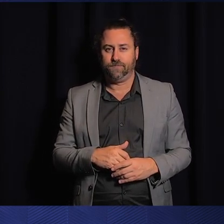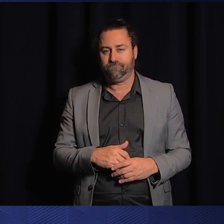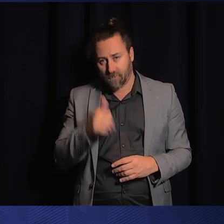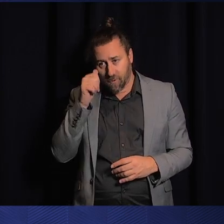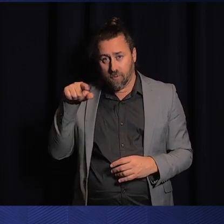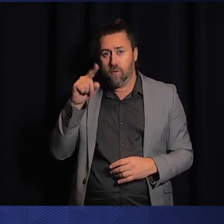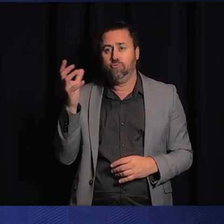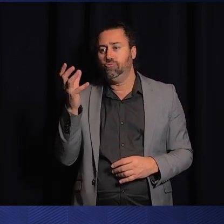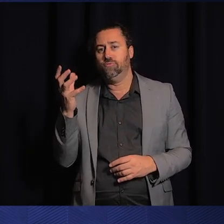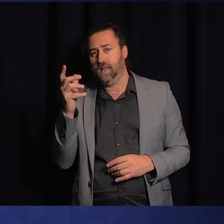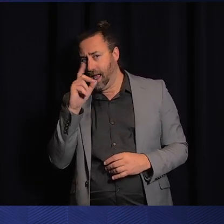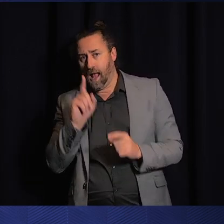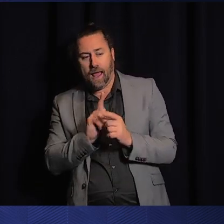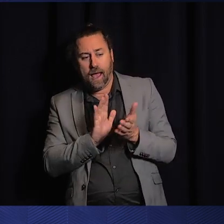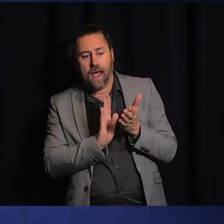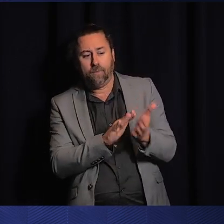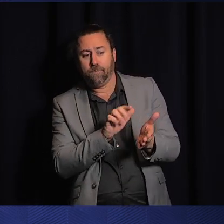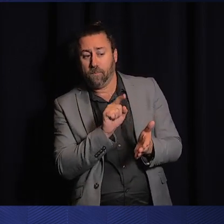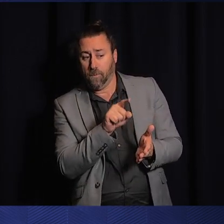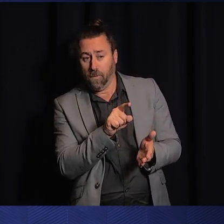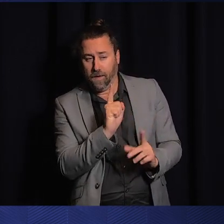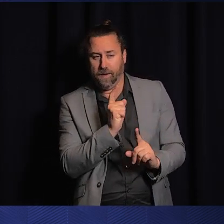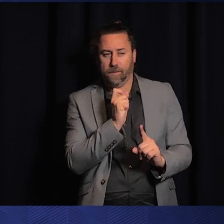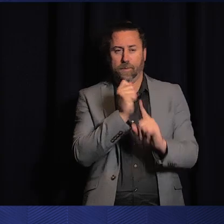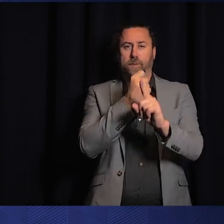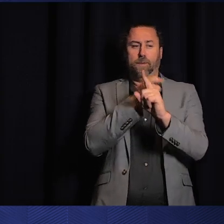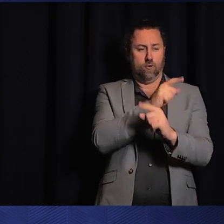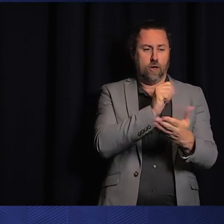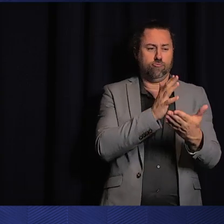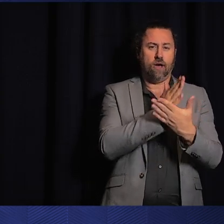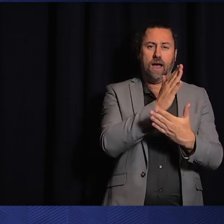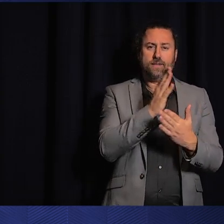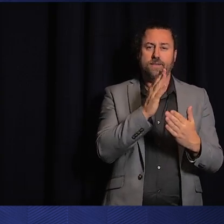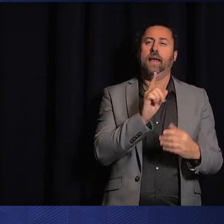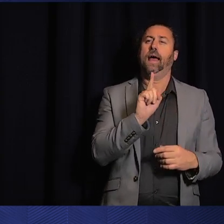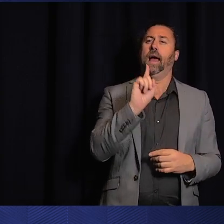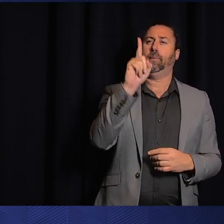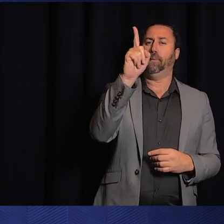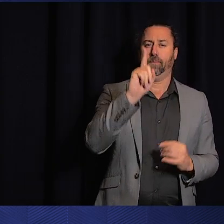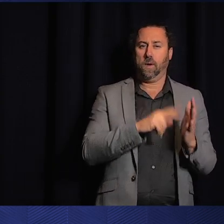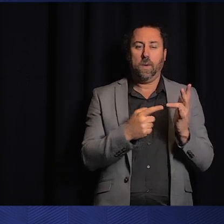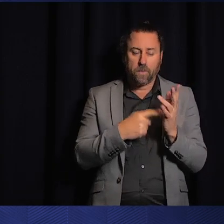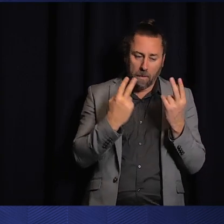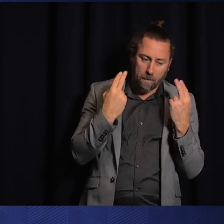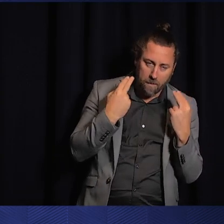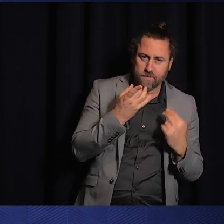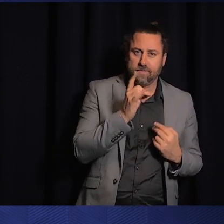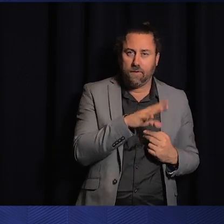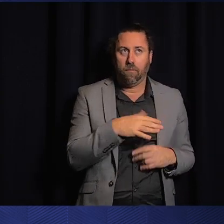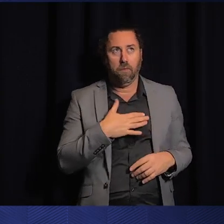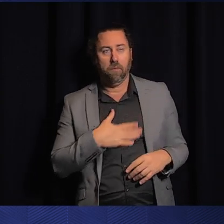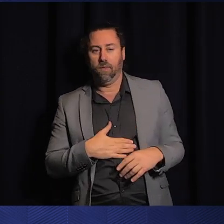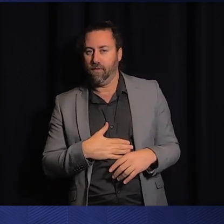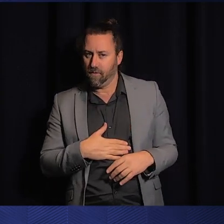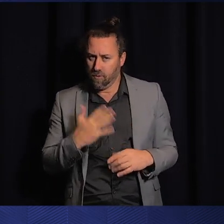them exert their rights. There are also others who are investing in advocacy and really elevating those messages to the